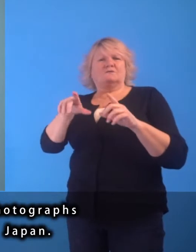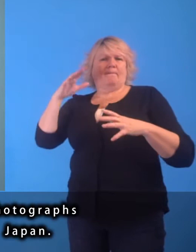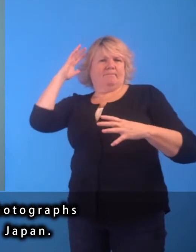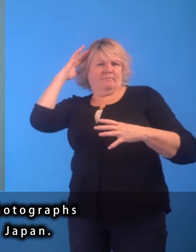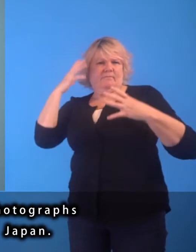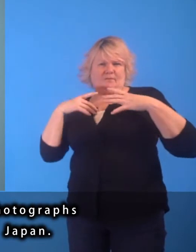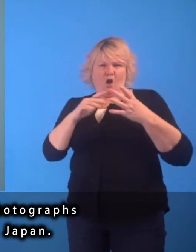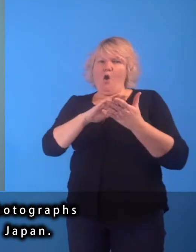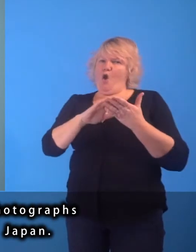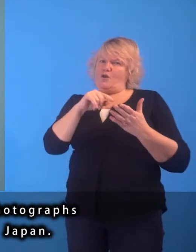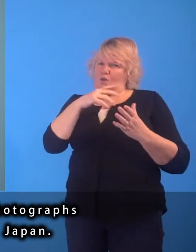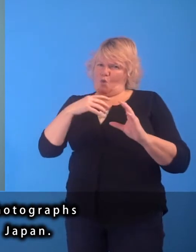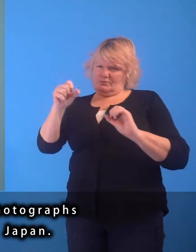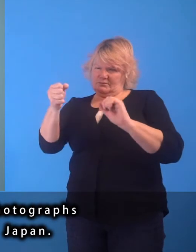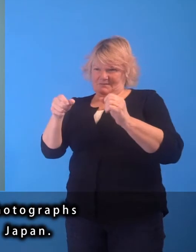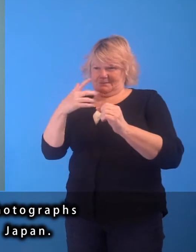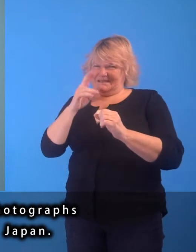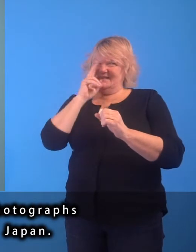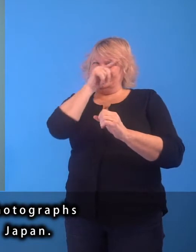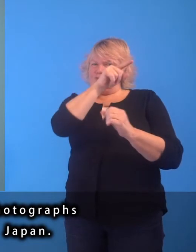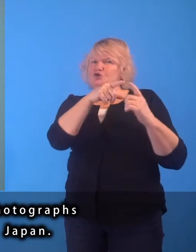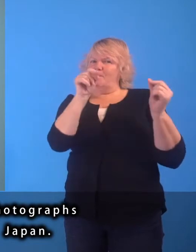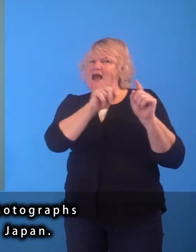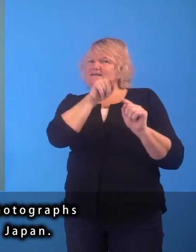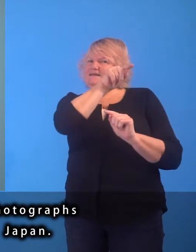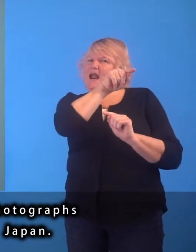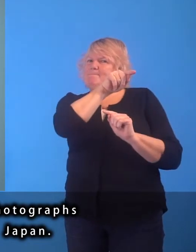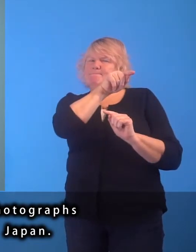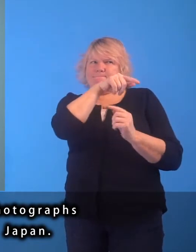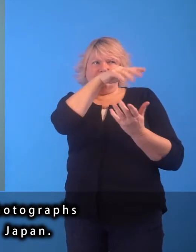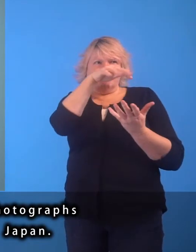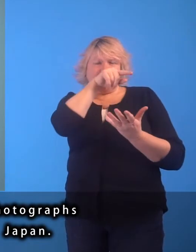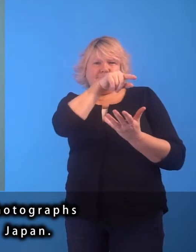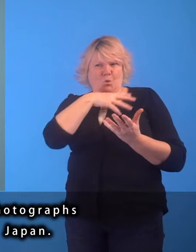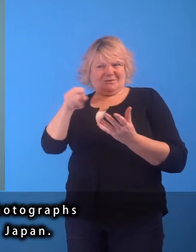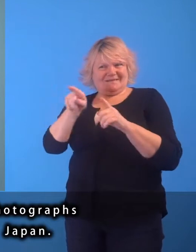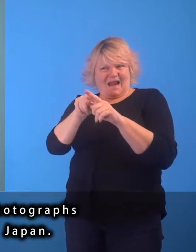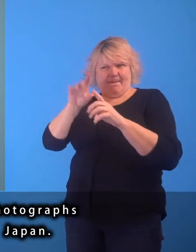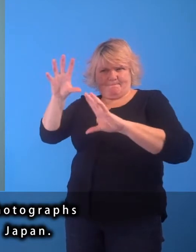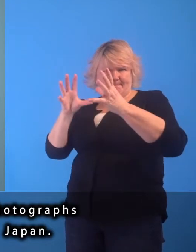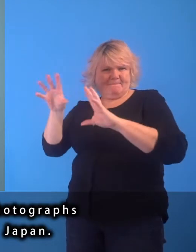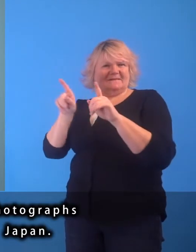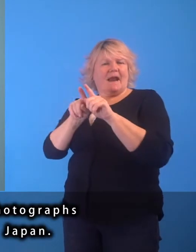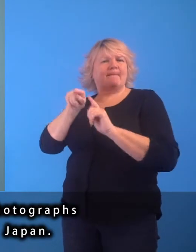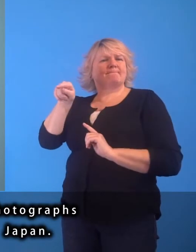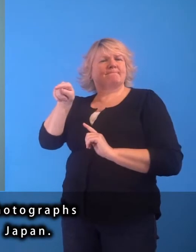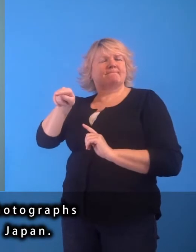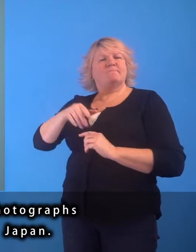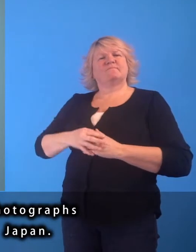often in poses inspired by the photographs he had seen and collected in Japan.